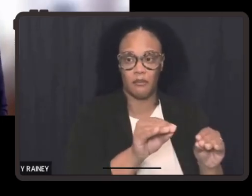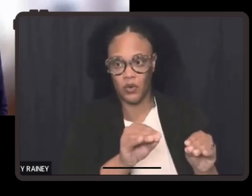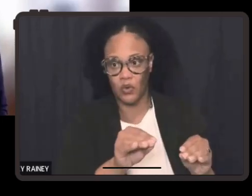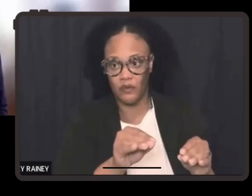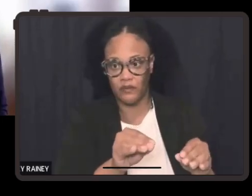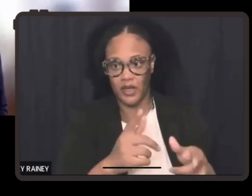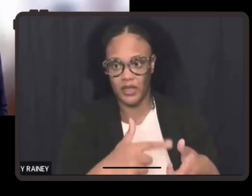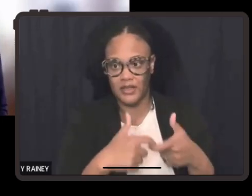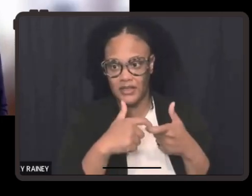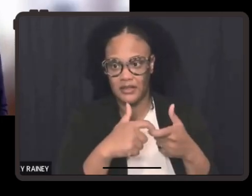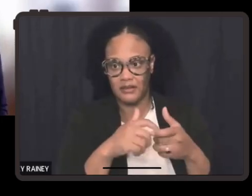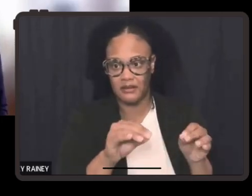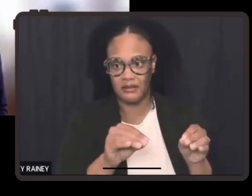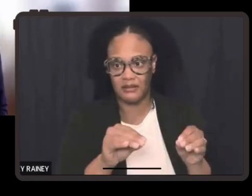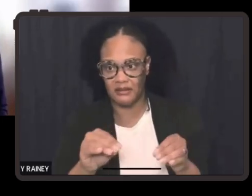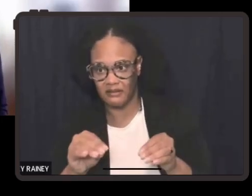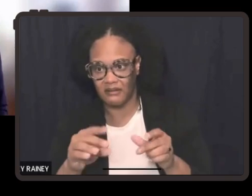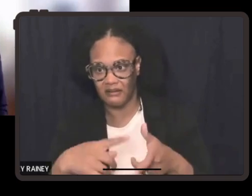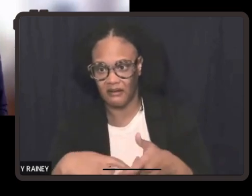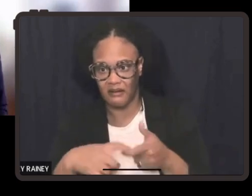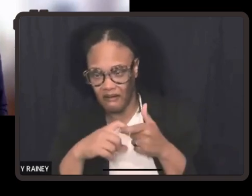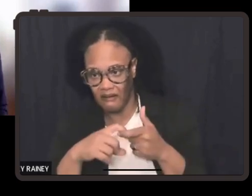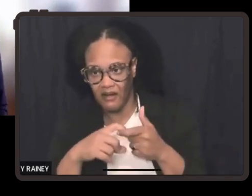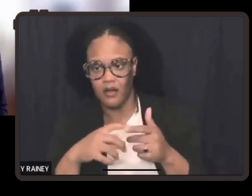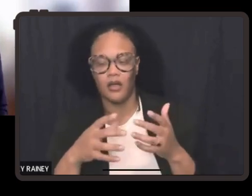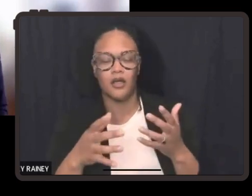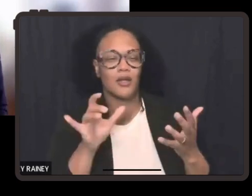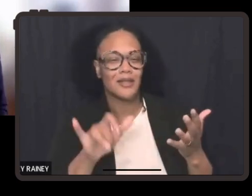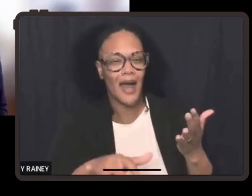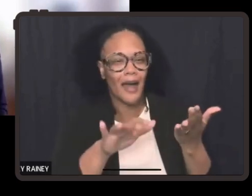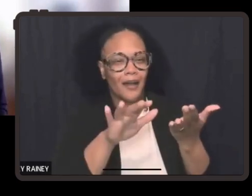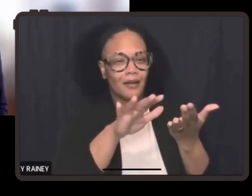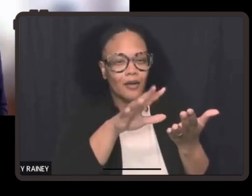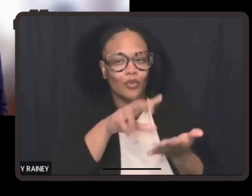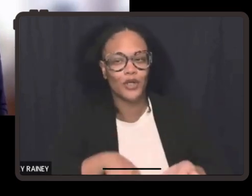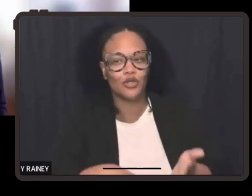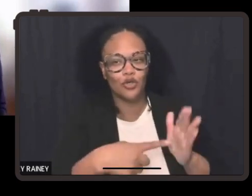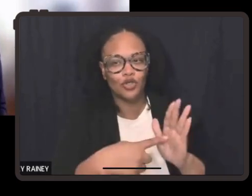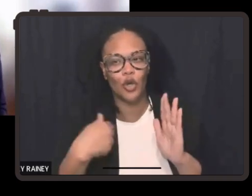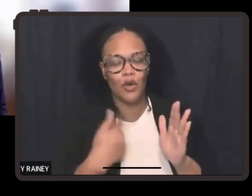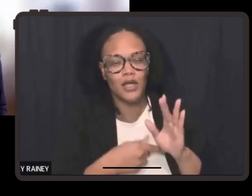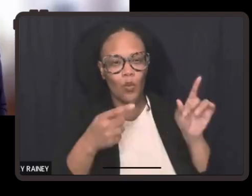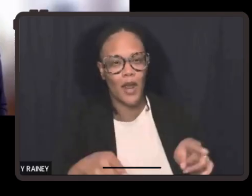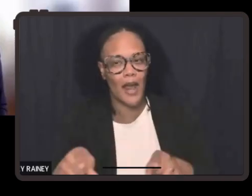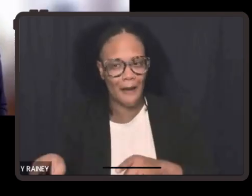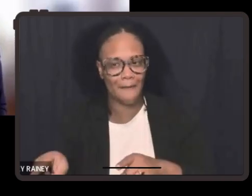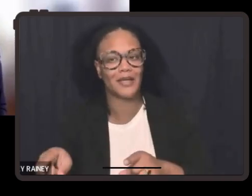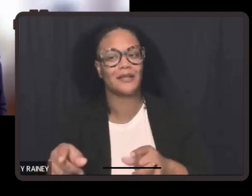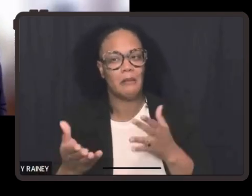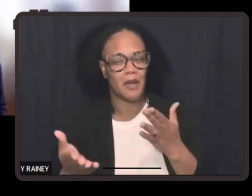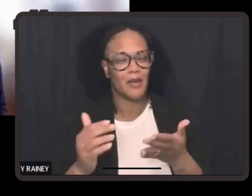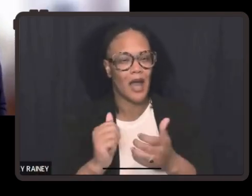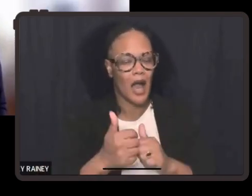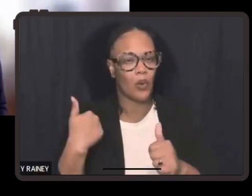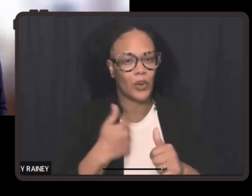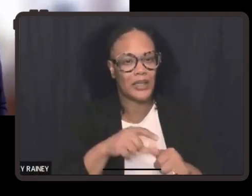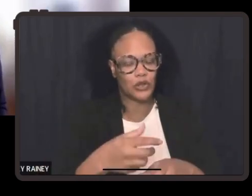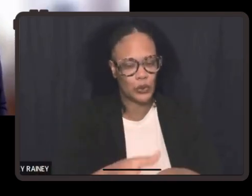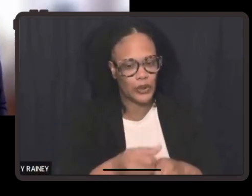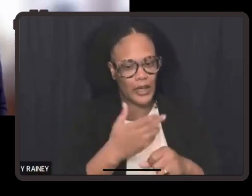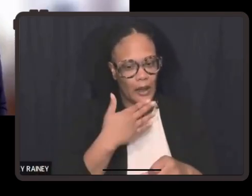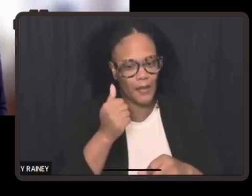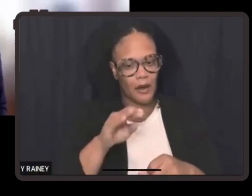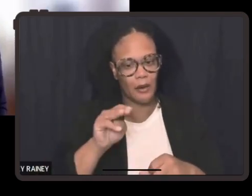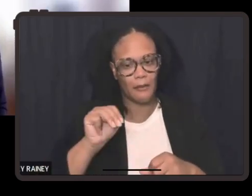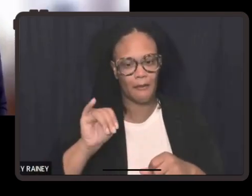happening. How to get a better microbiome. So that might be the literature you want to look up as well.